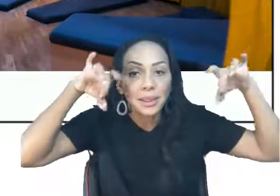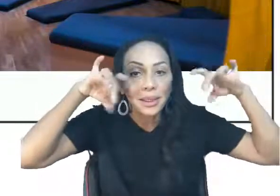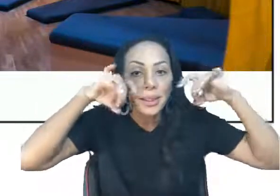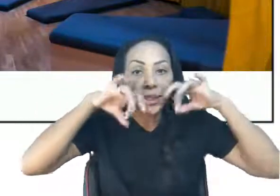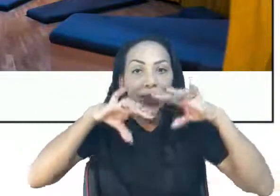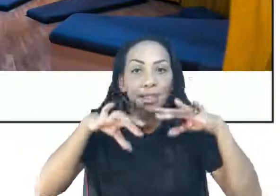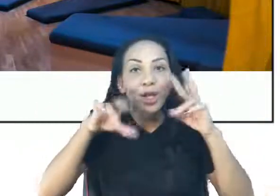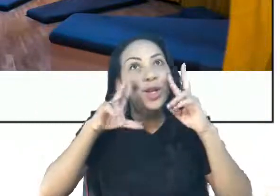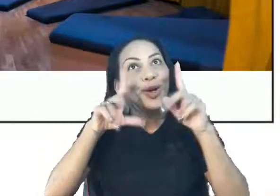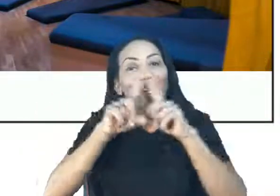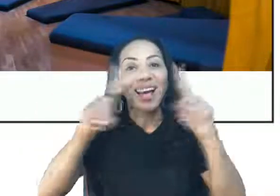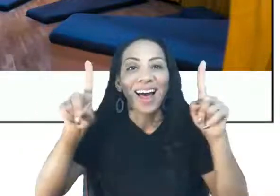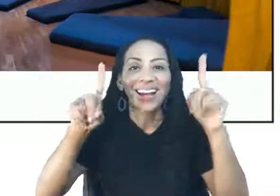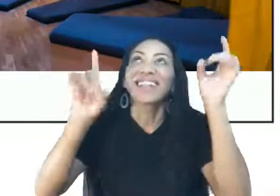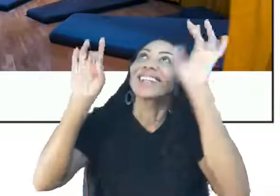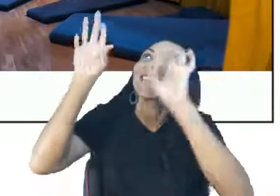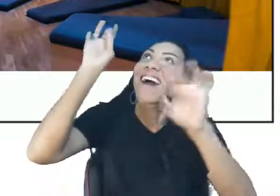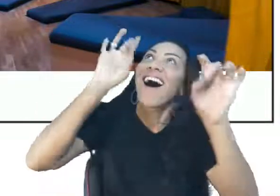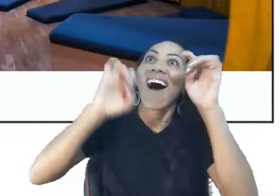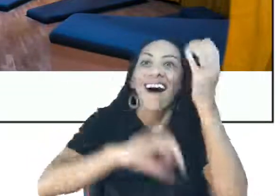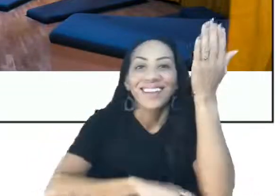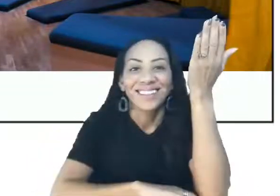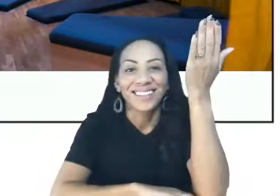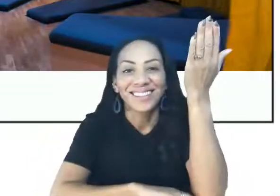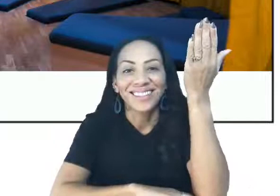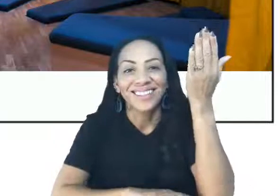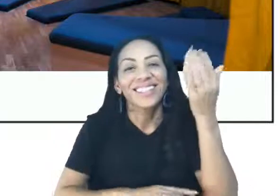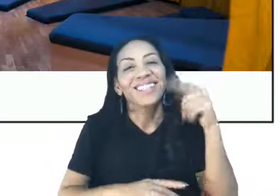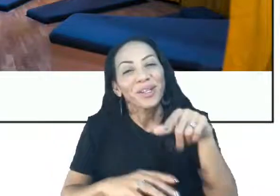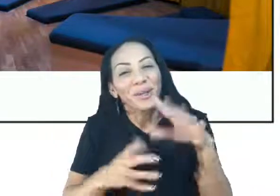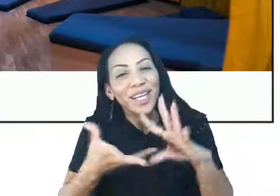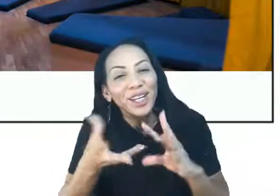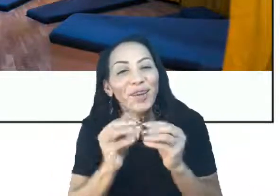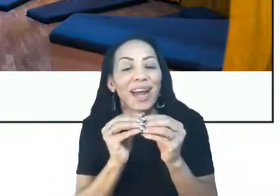So we created this kind of amphitheatre